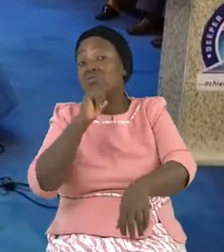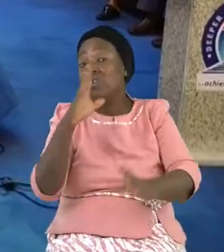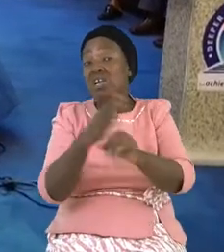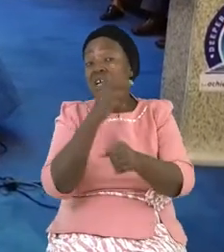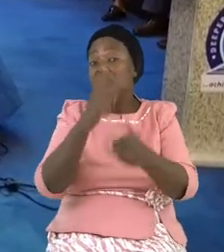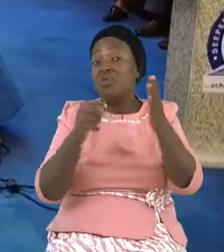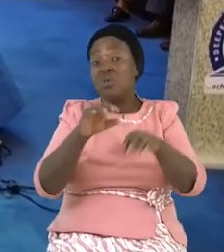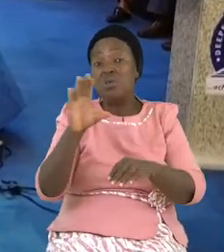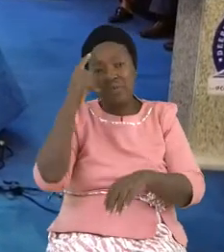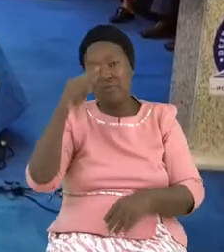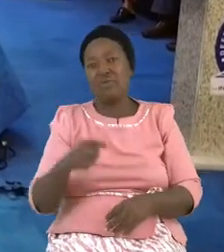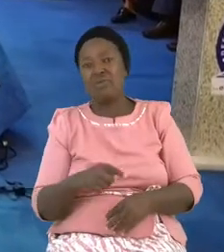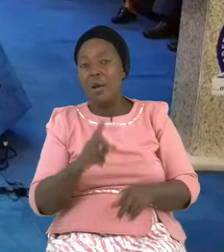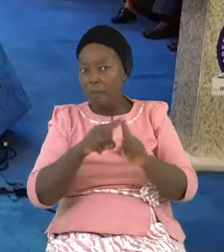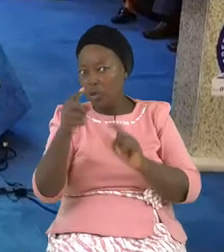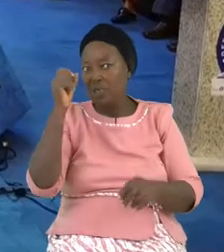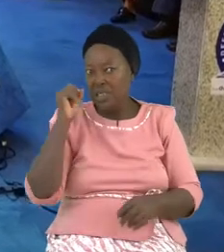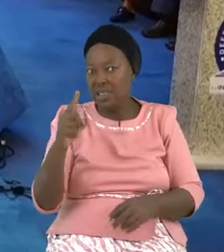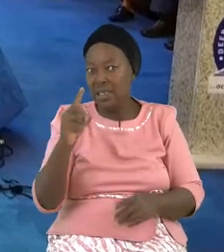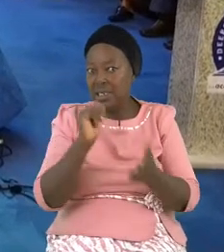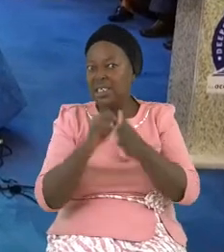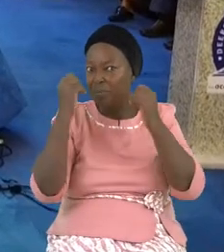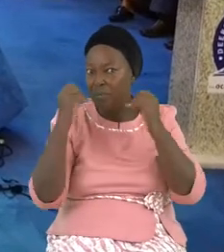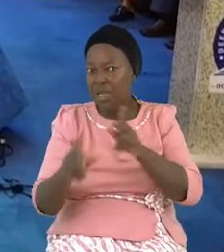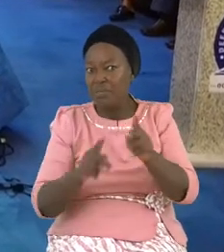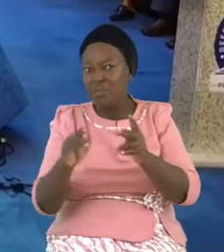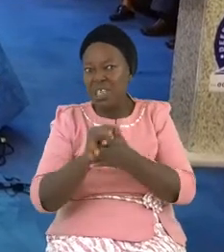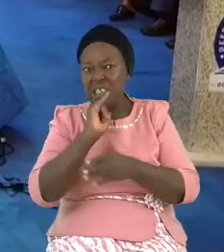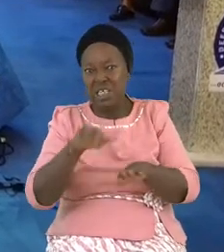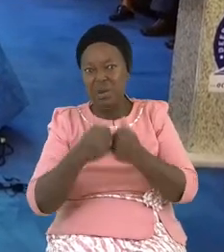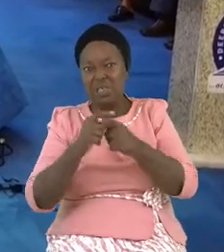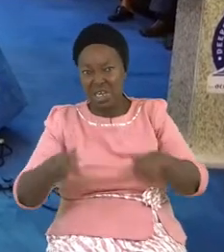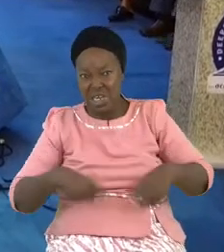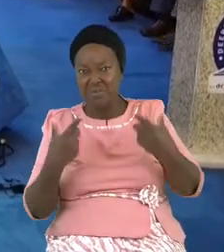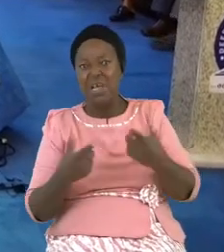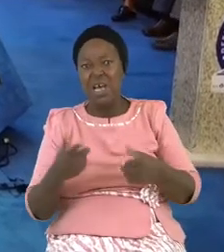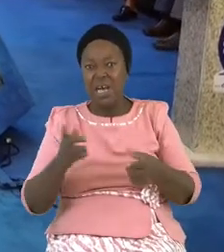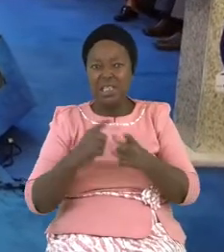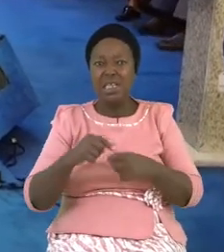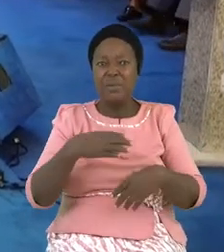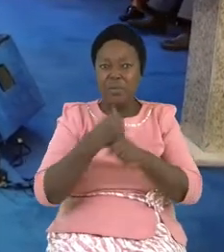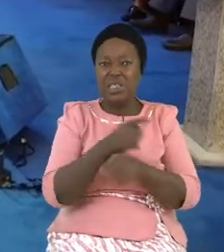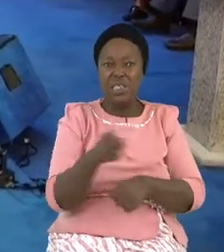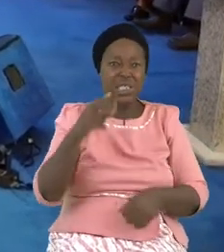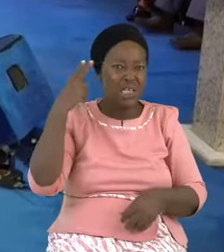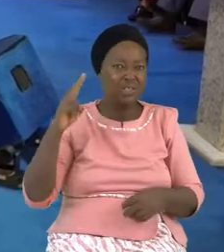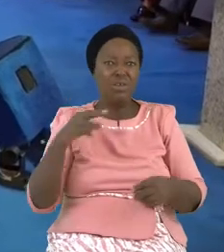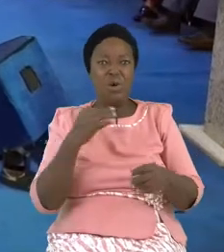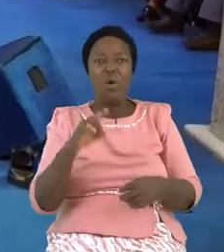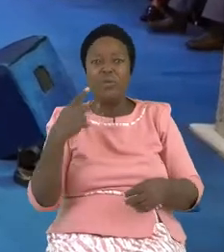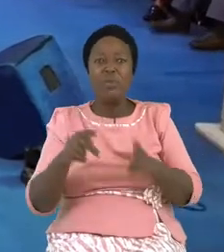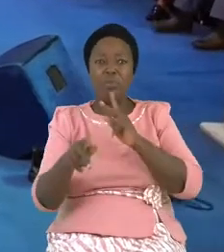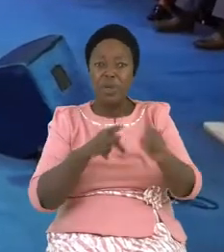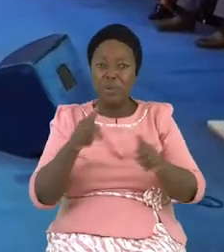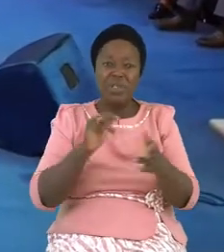when you understand that many people, that's the way they have lived, they make the history of the people that